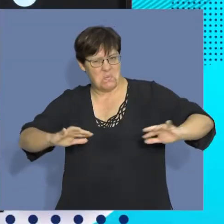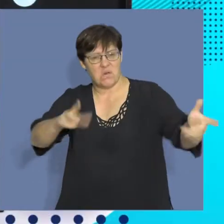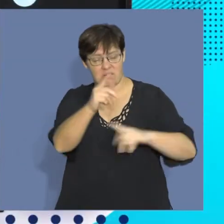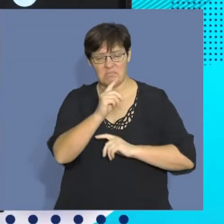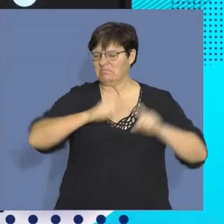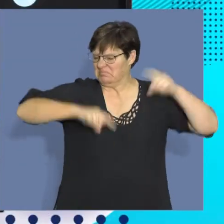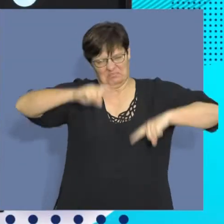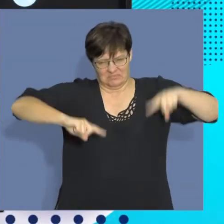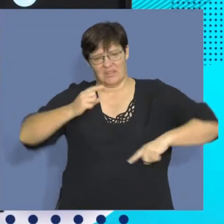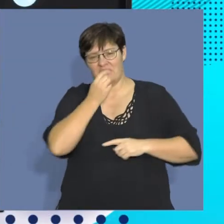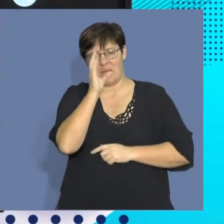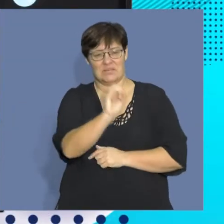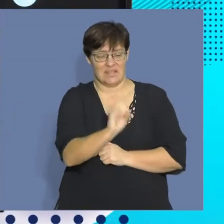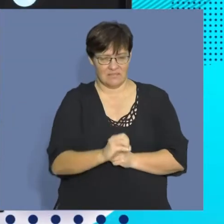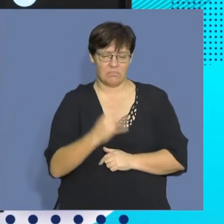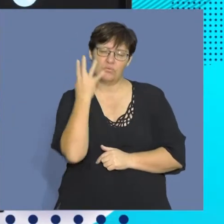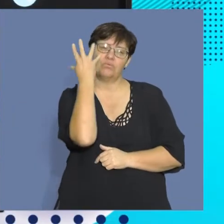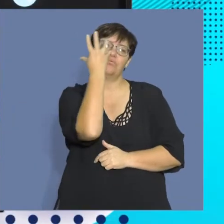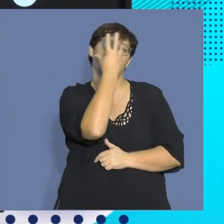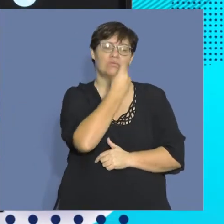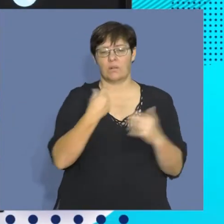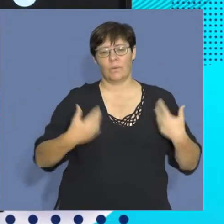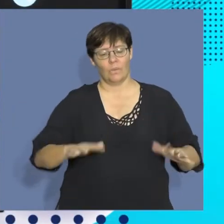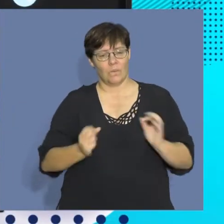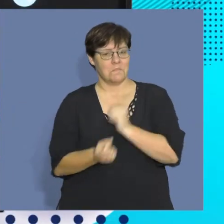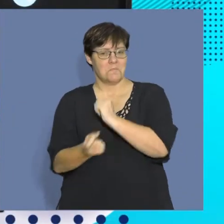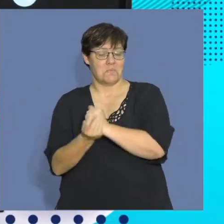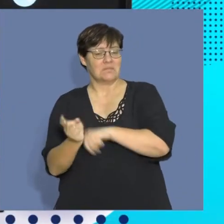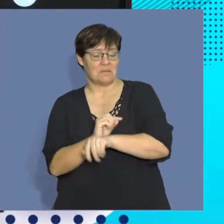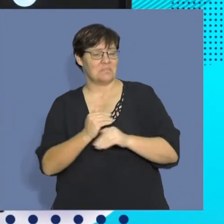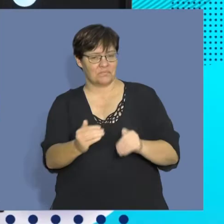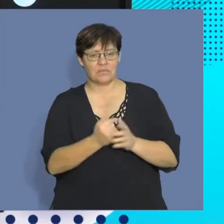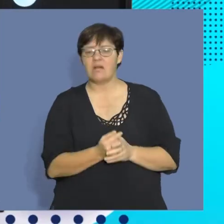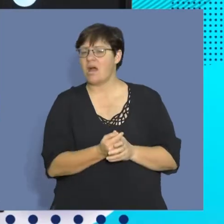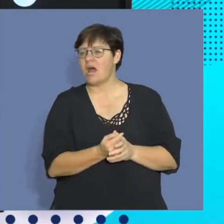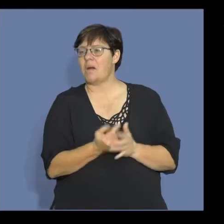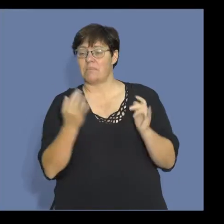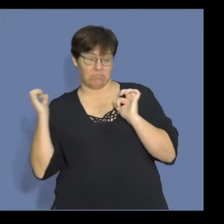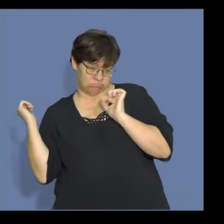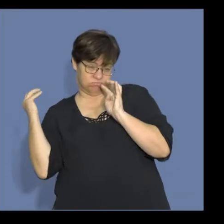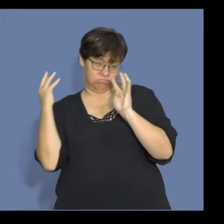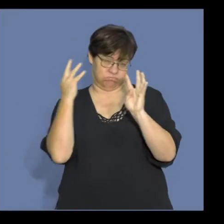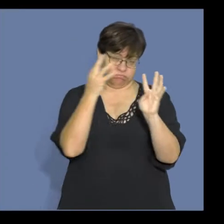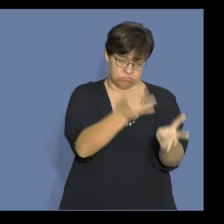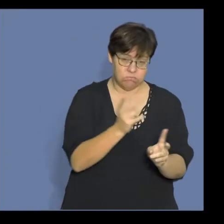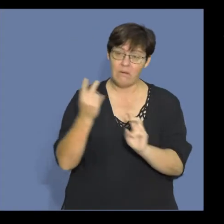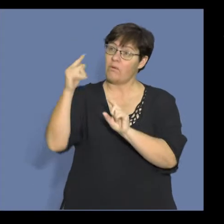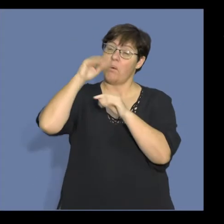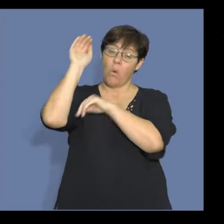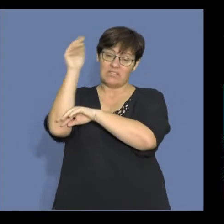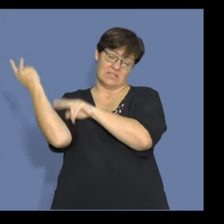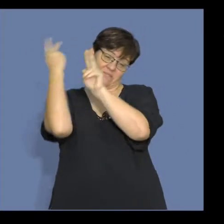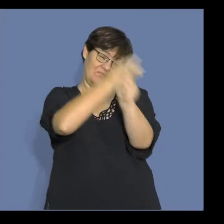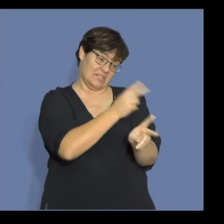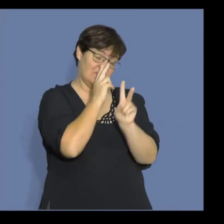these areas with many different flowers that are beautiful and come up in this specific time. And we have many people that actually visit our